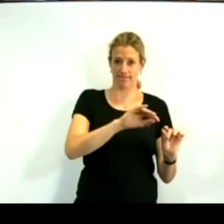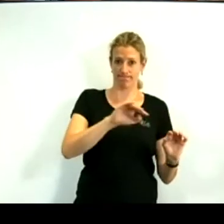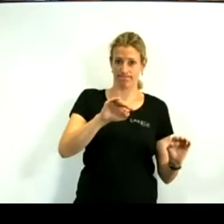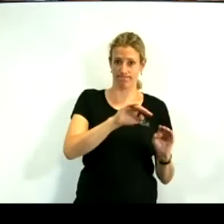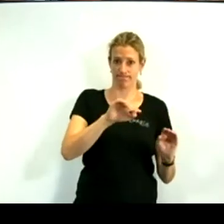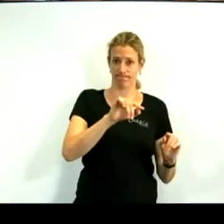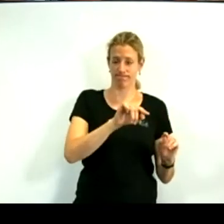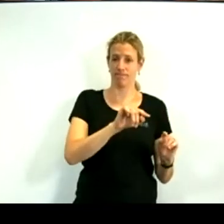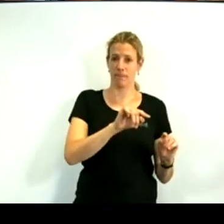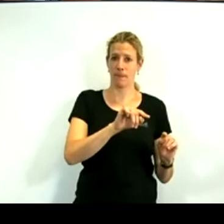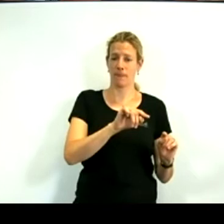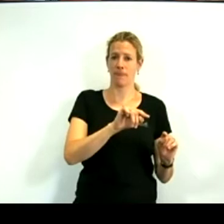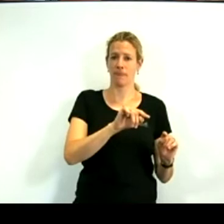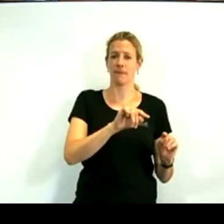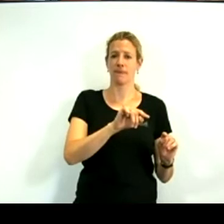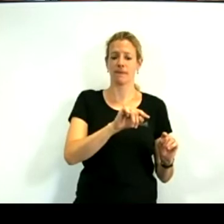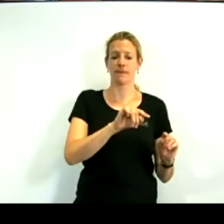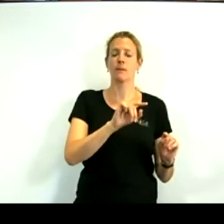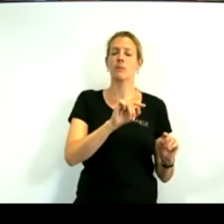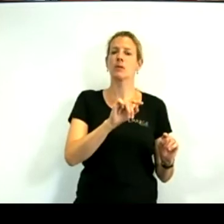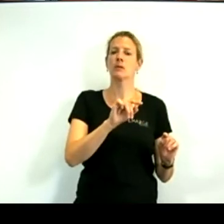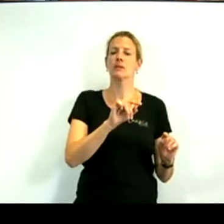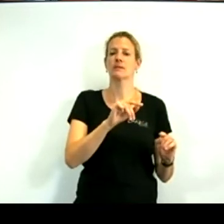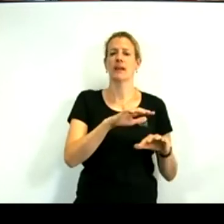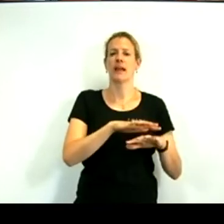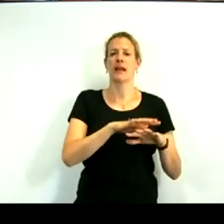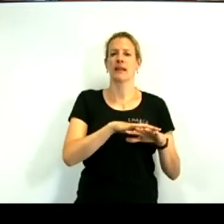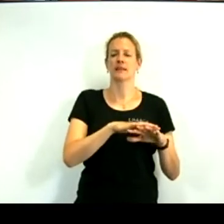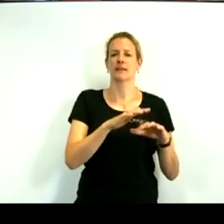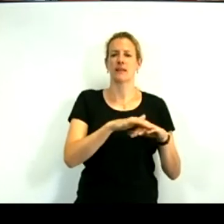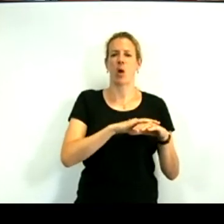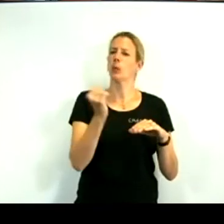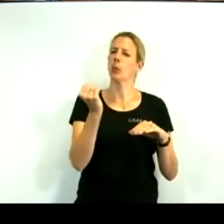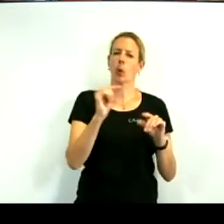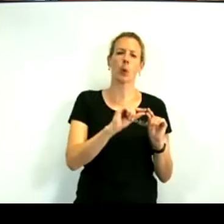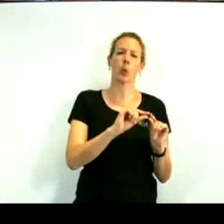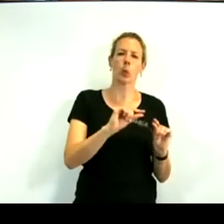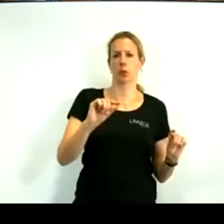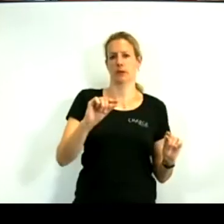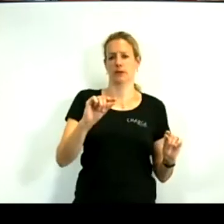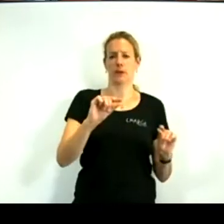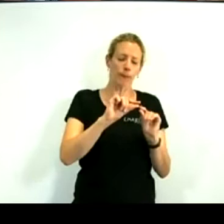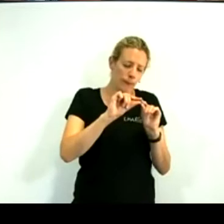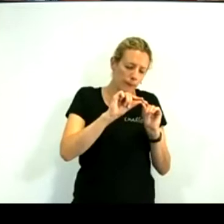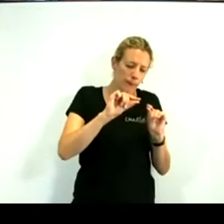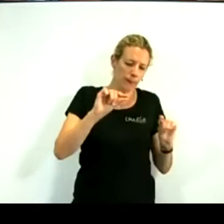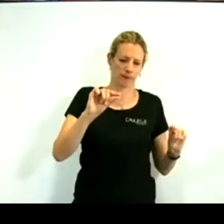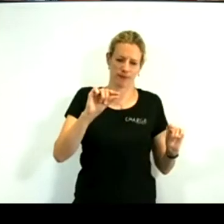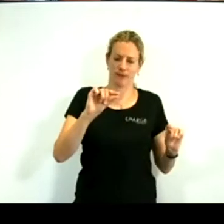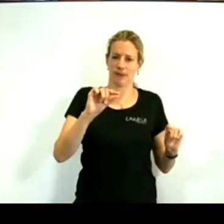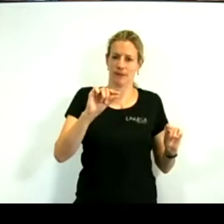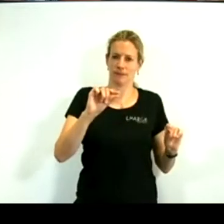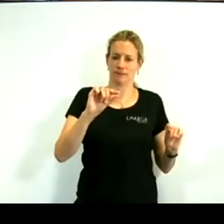unusually thin. And along that line, the retina, there's a danger of the